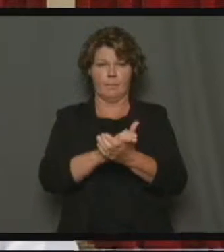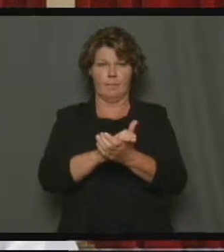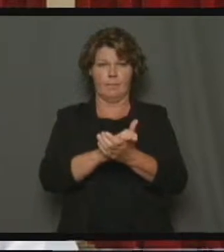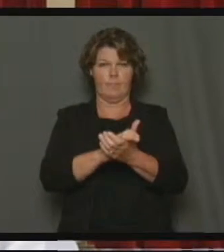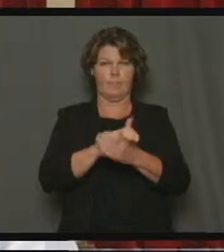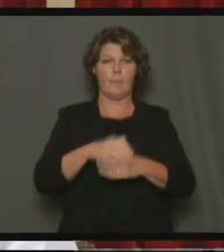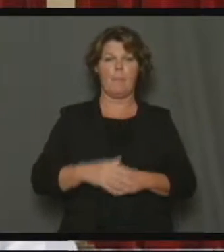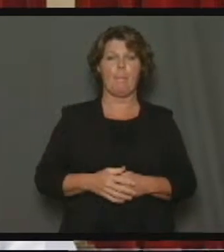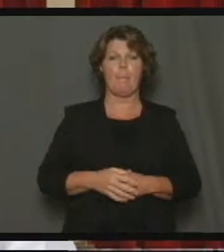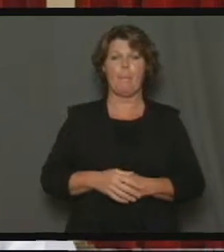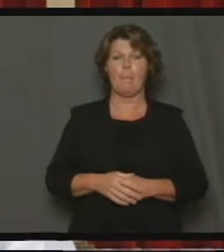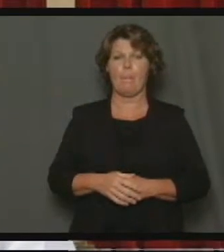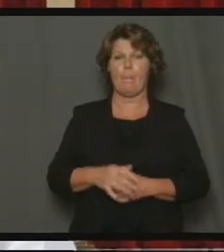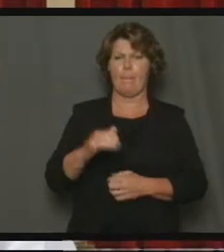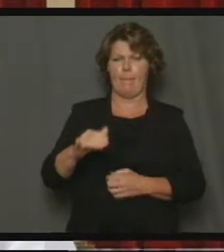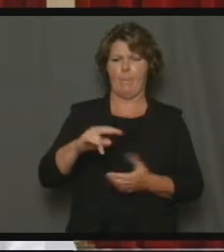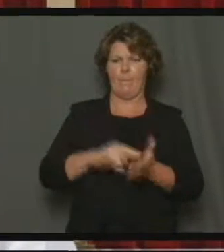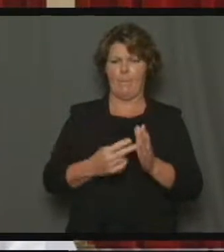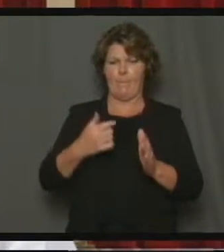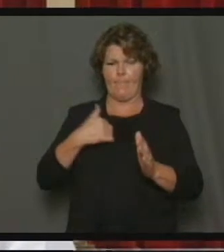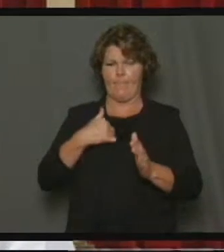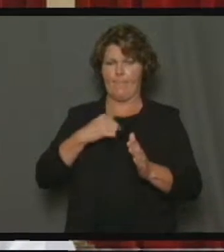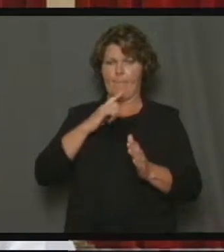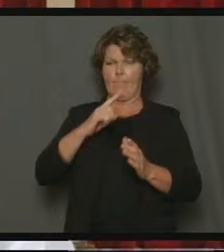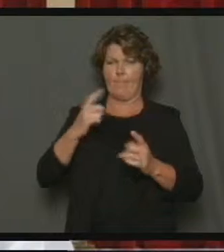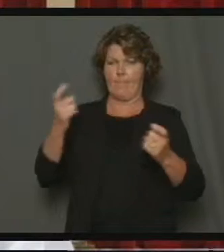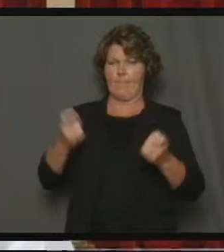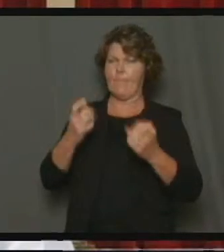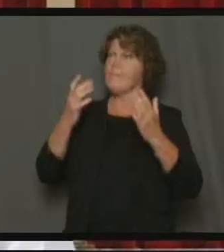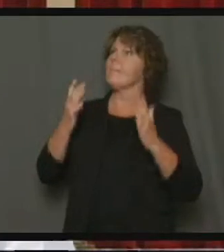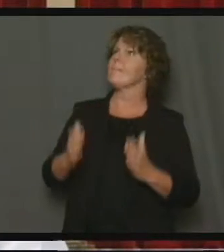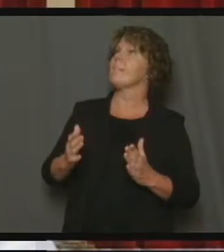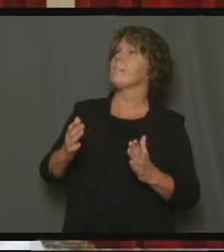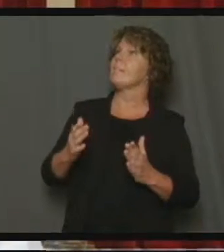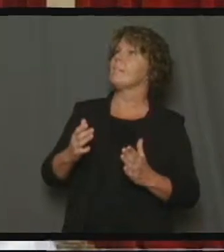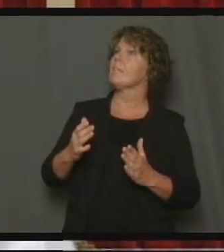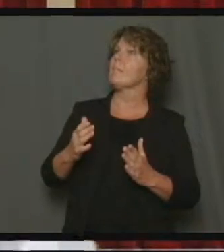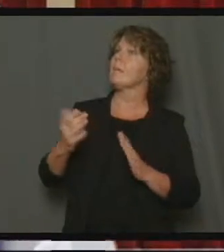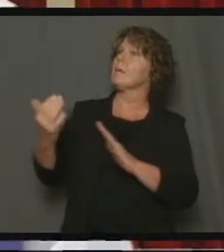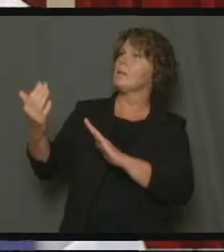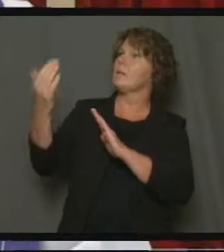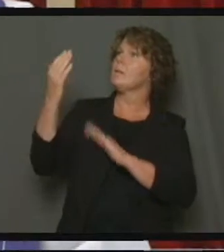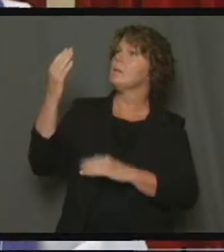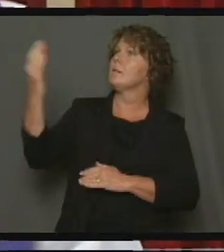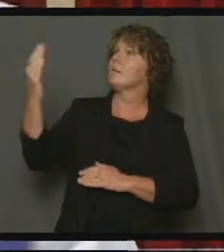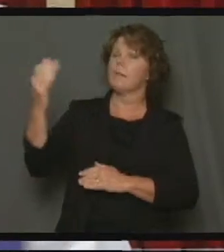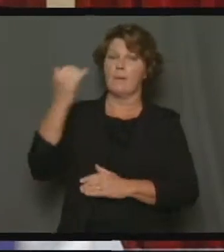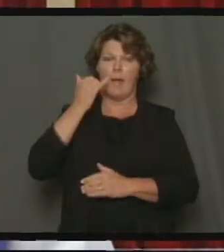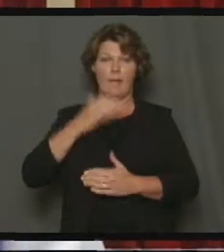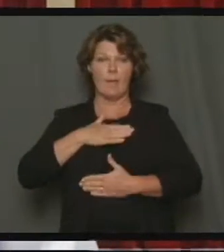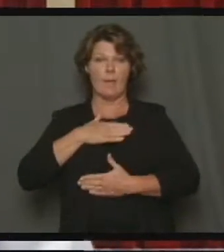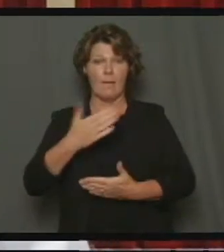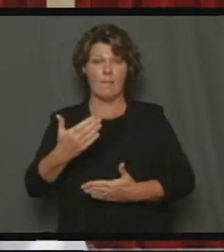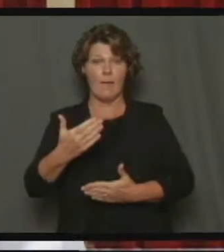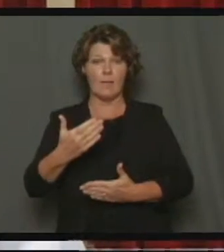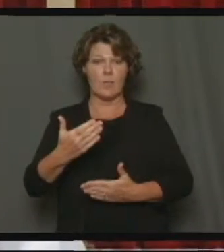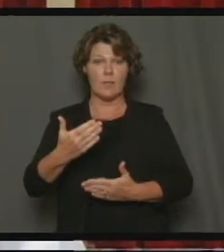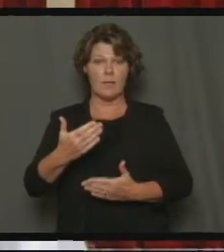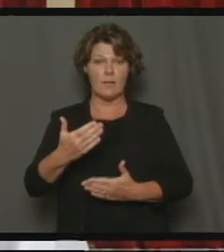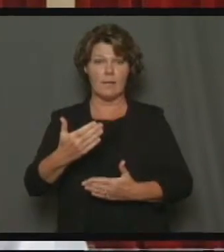our inability as sinful people to stand before the holy God. And where there is confession, there is